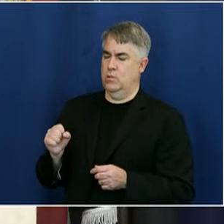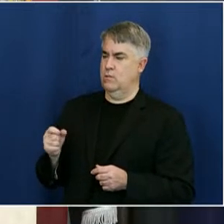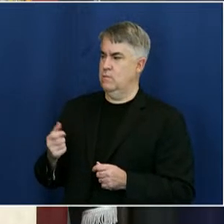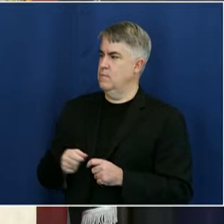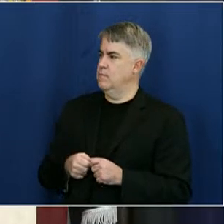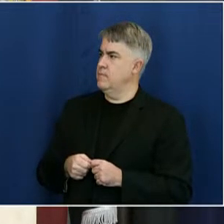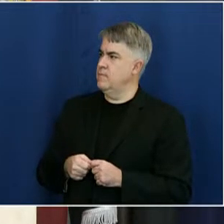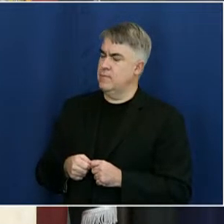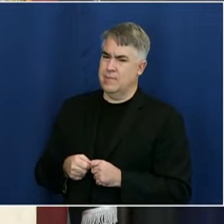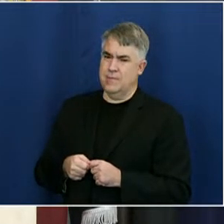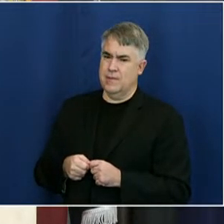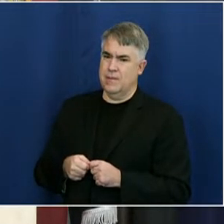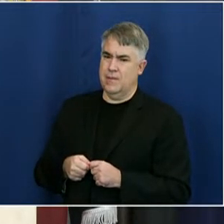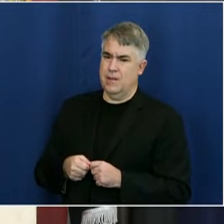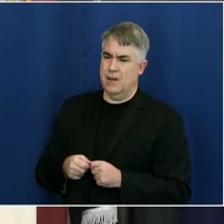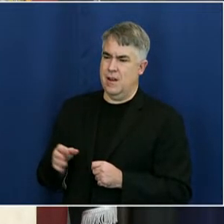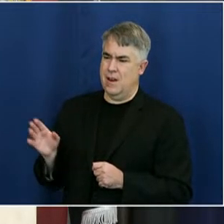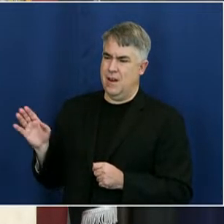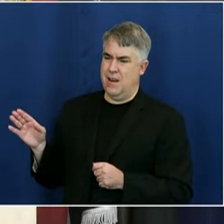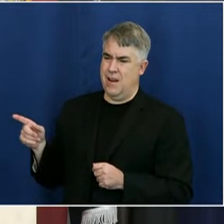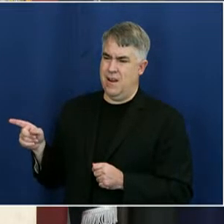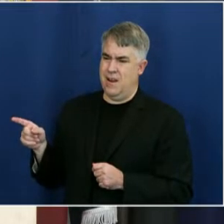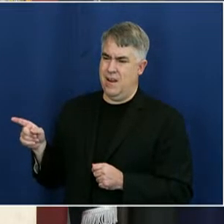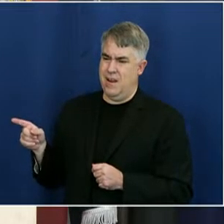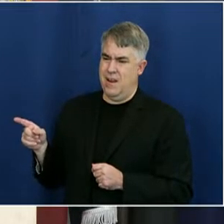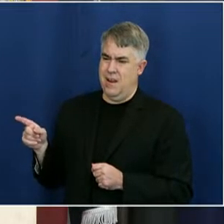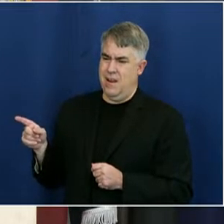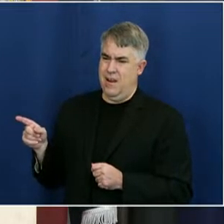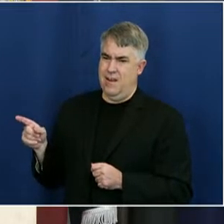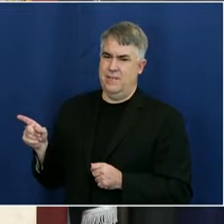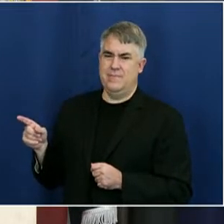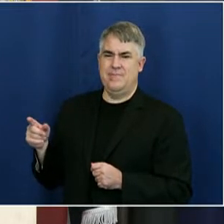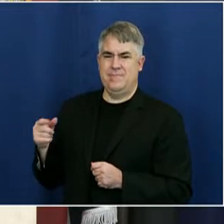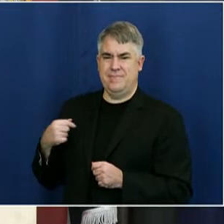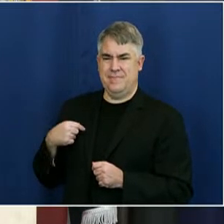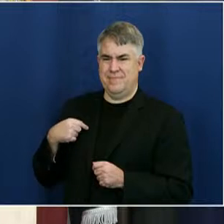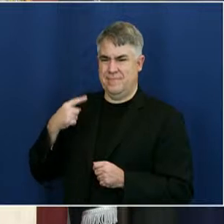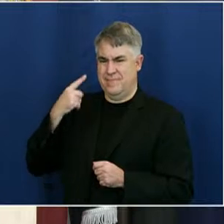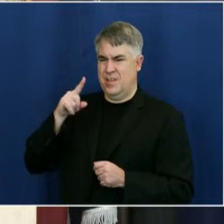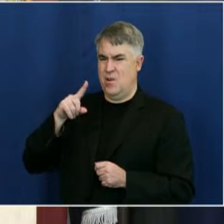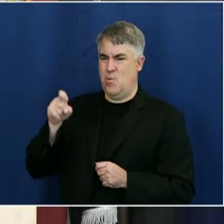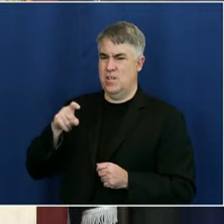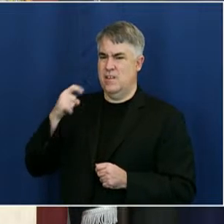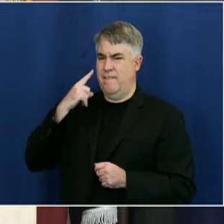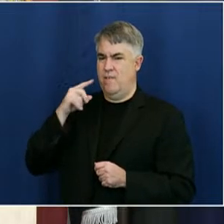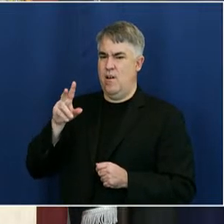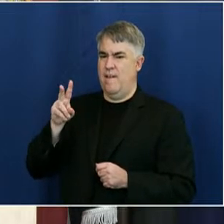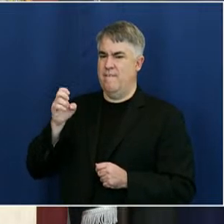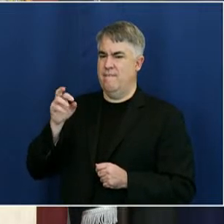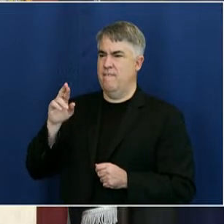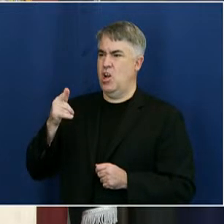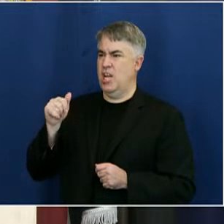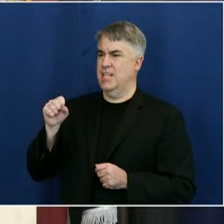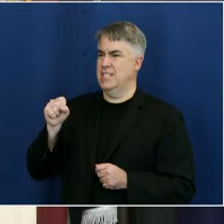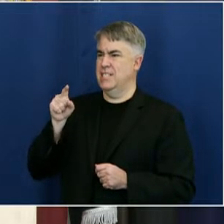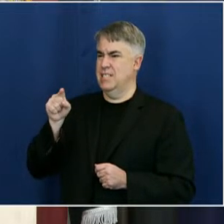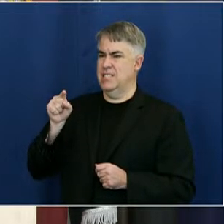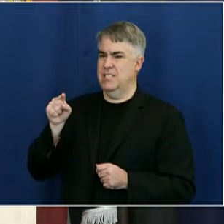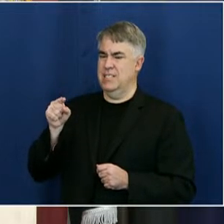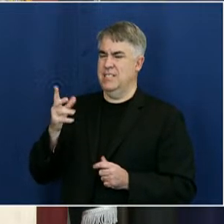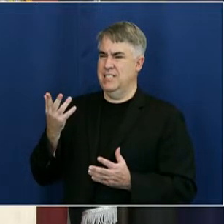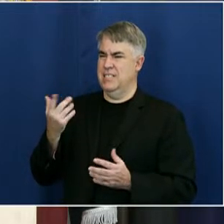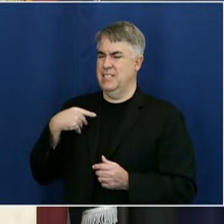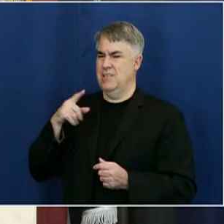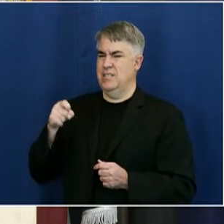Hi, this is probably for Supervisor Vargas, so if Chair Fletcher might have information, I'd